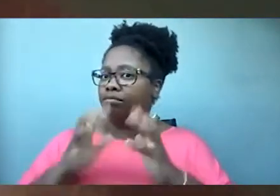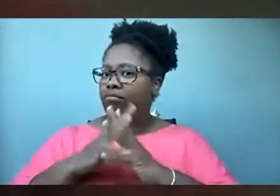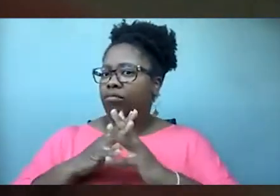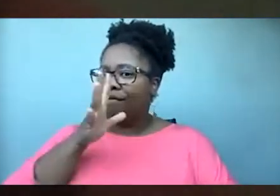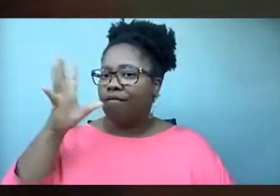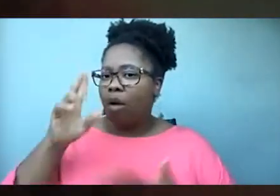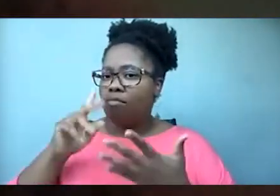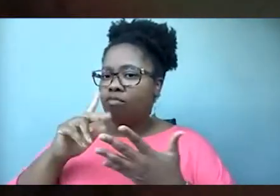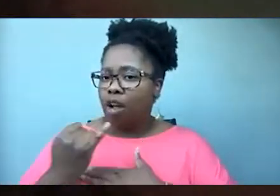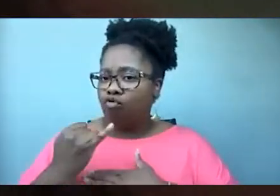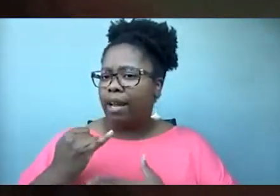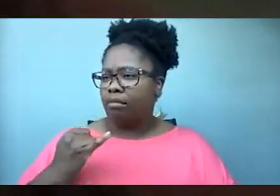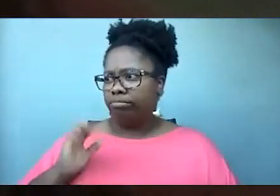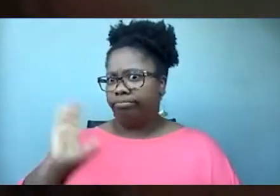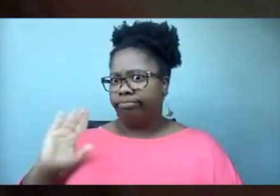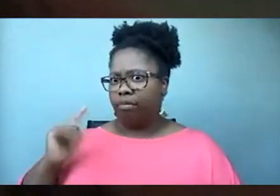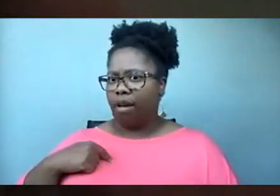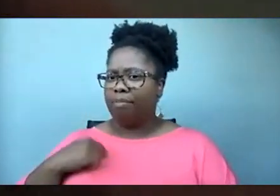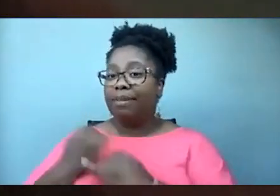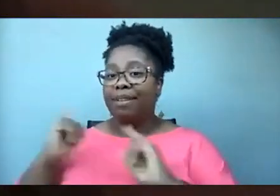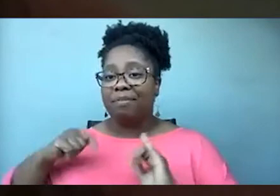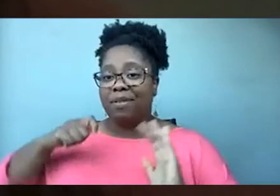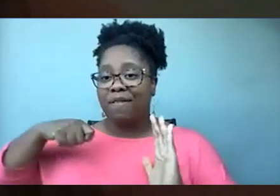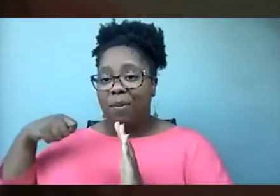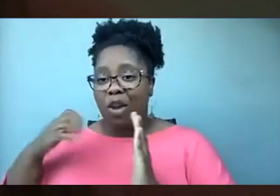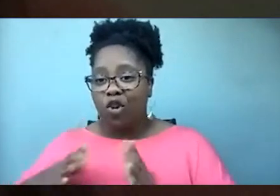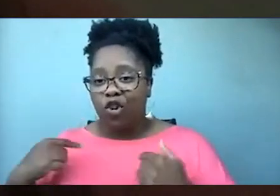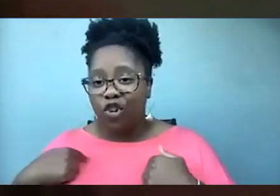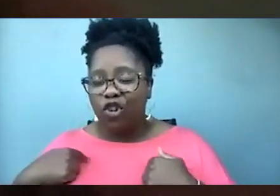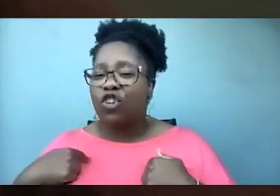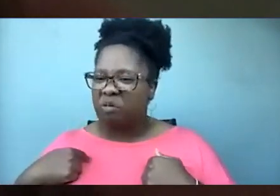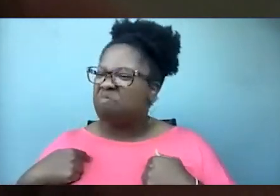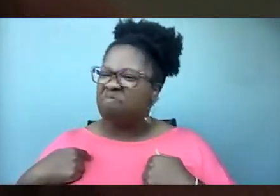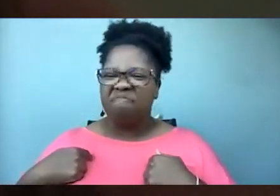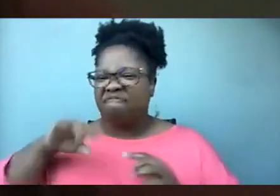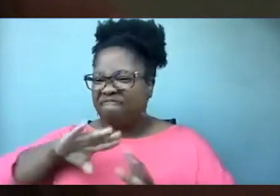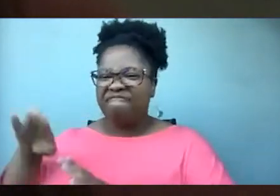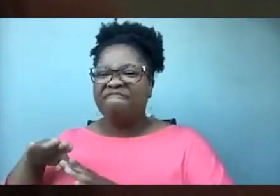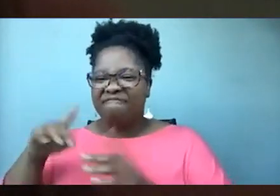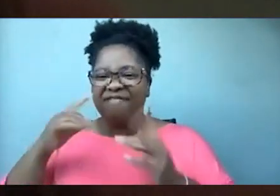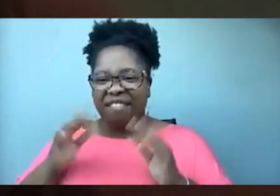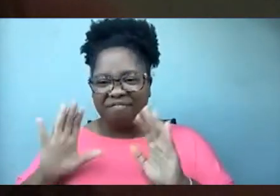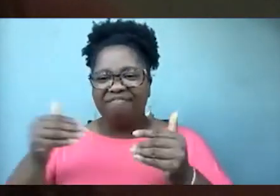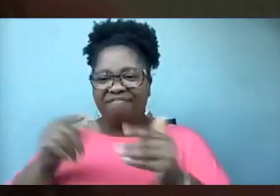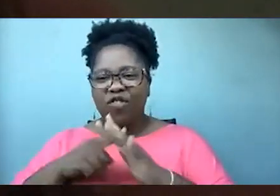much the quote you used. I was cutting footage for a web series that